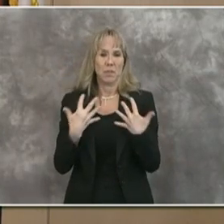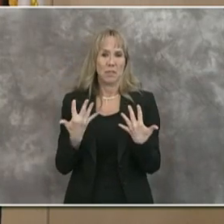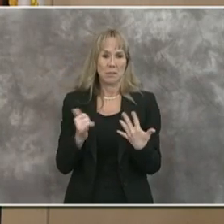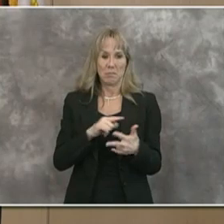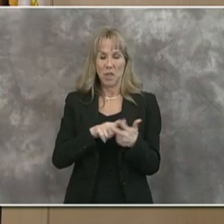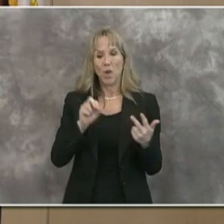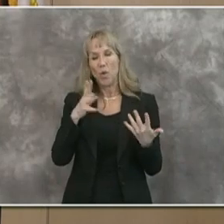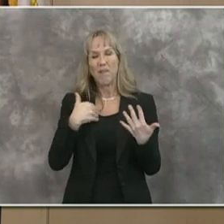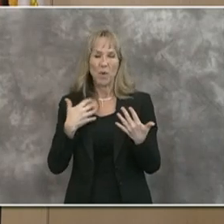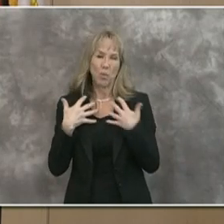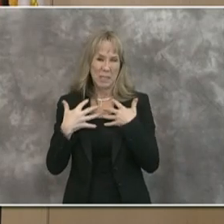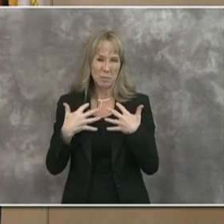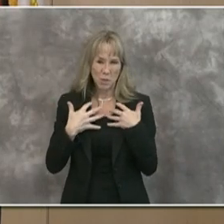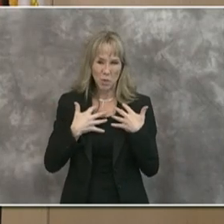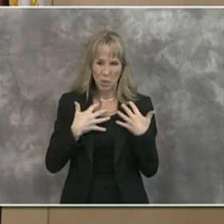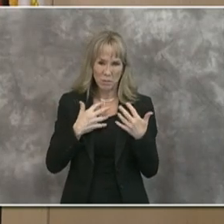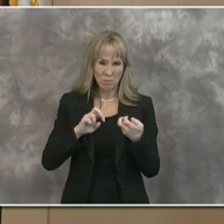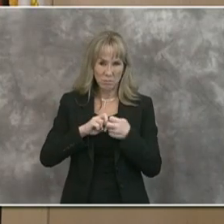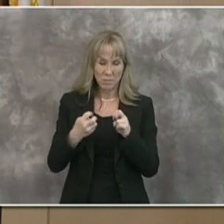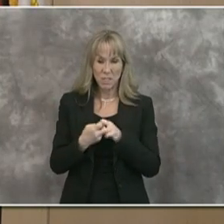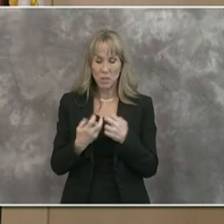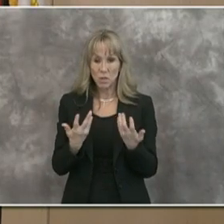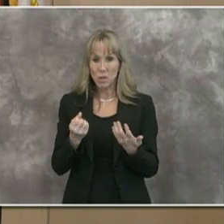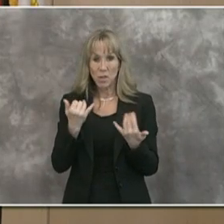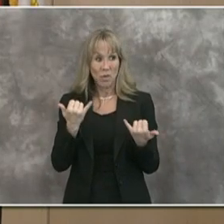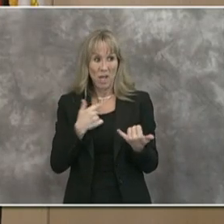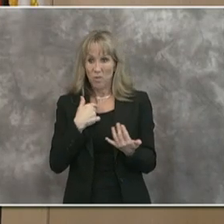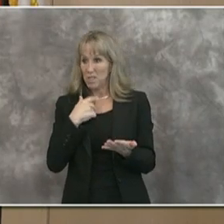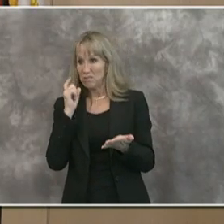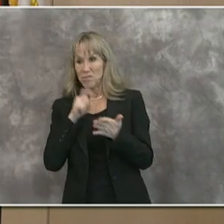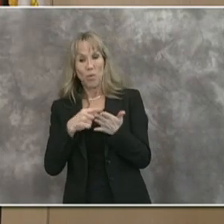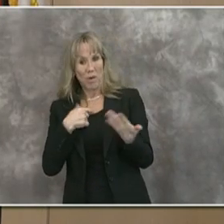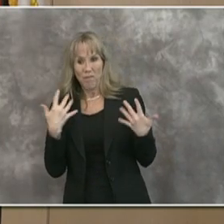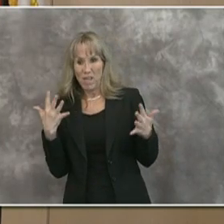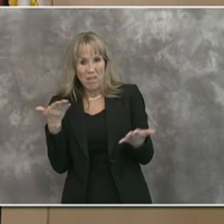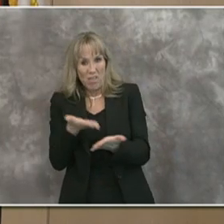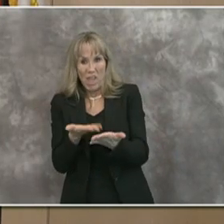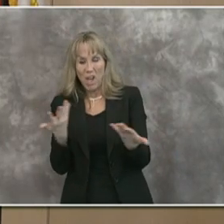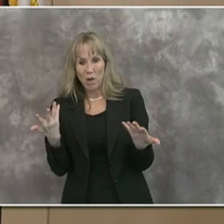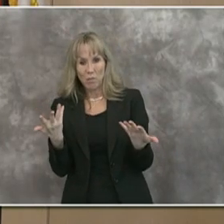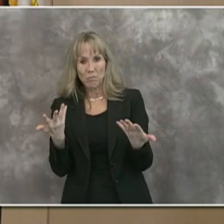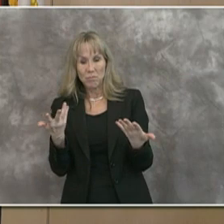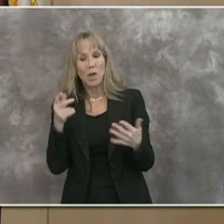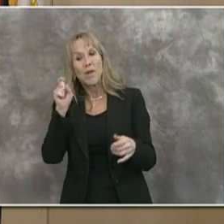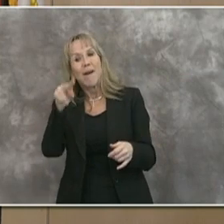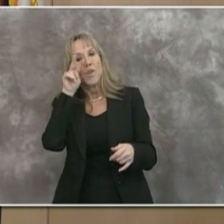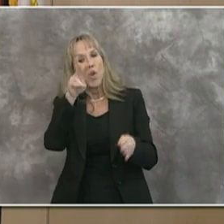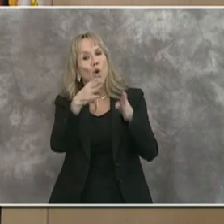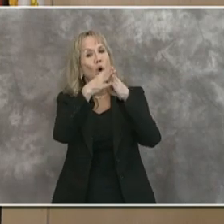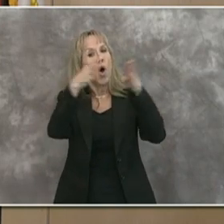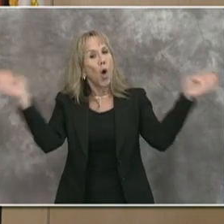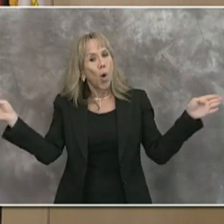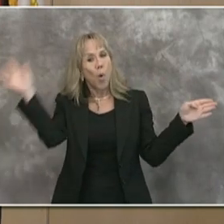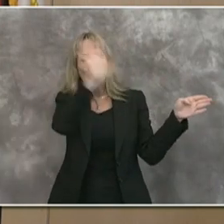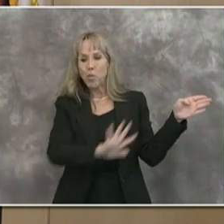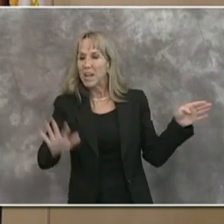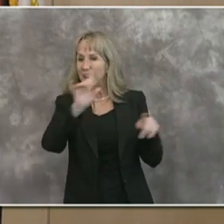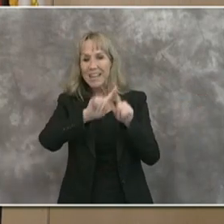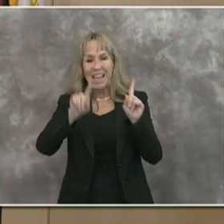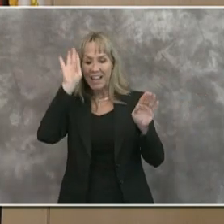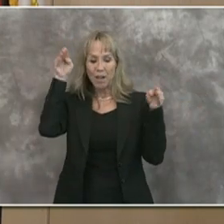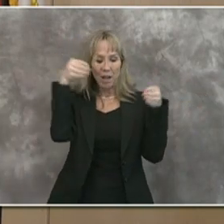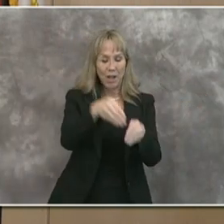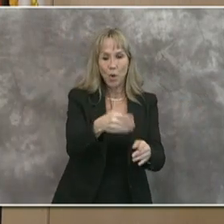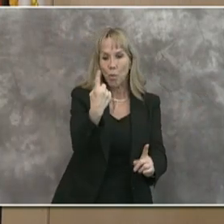or respiratory conditions. So we are there with that, and that is, we have to look at the entire region, not just